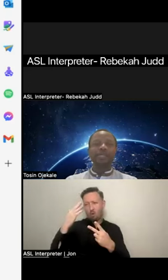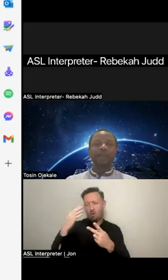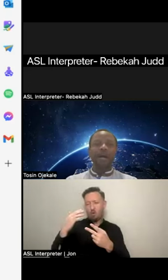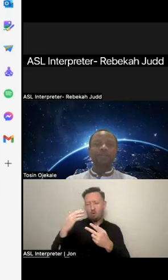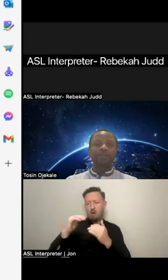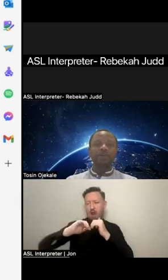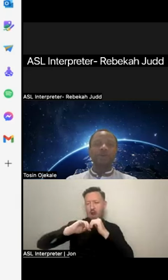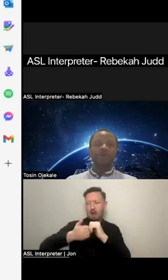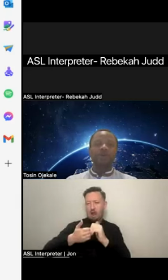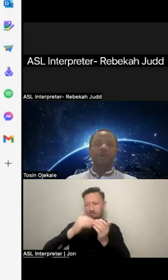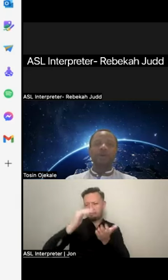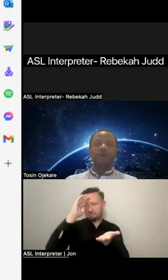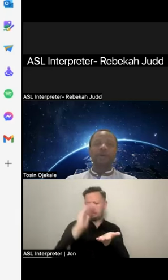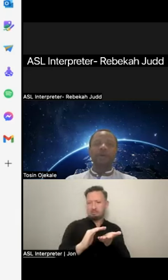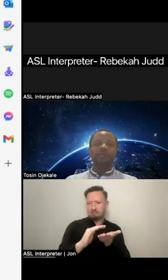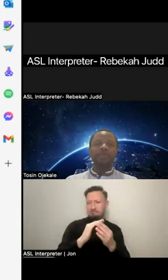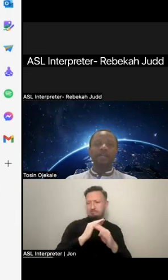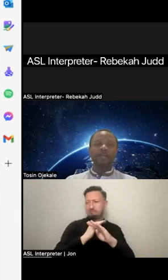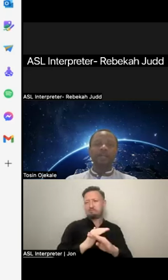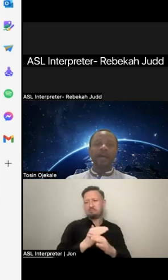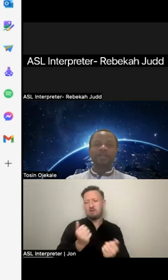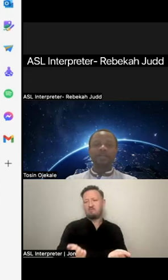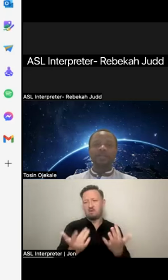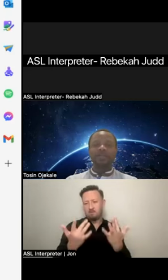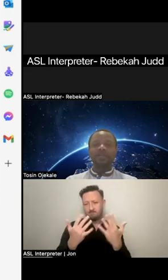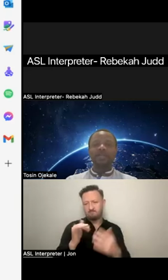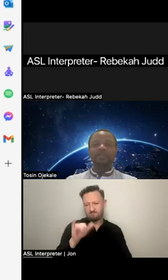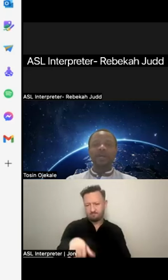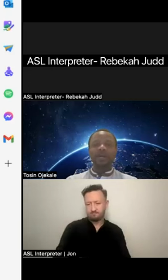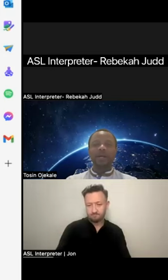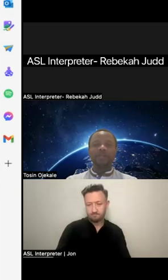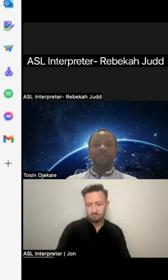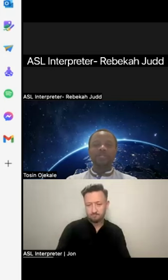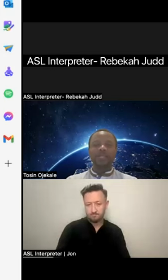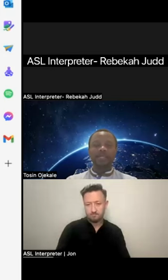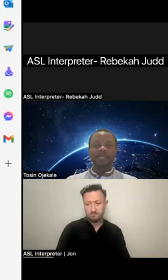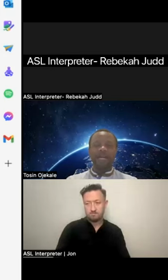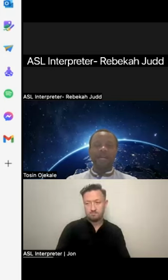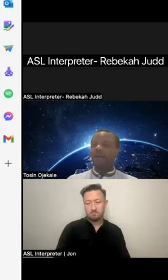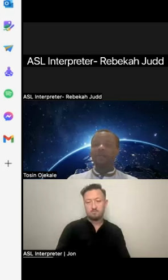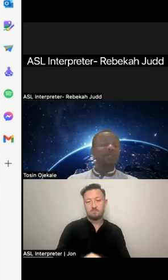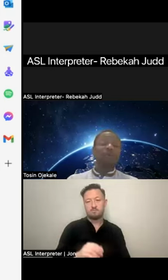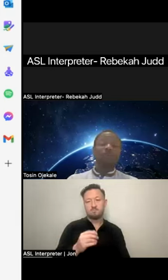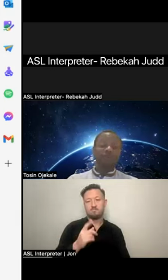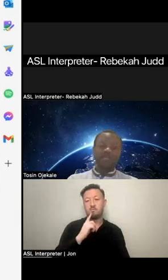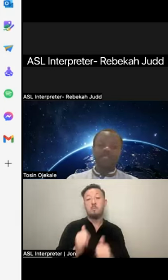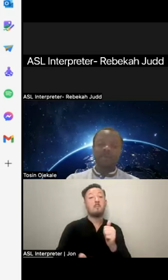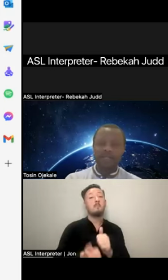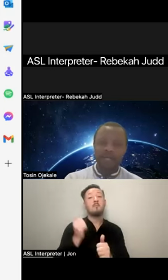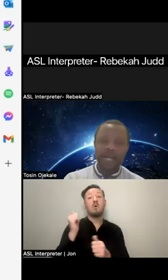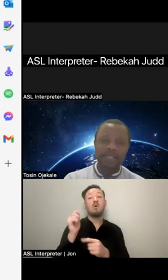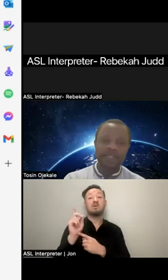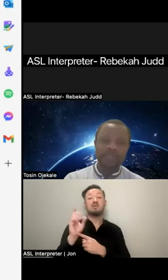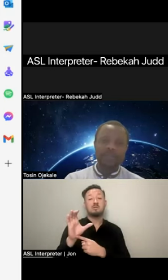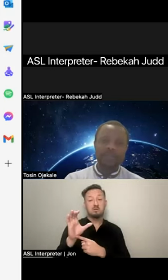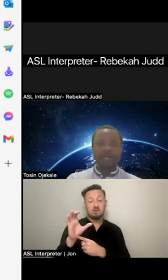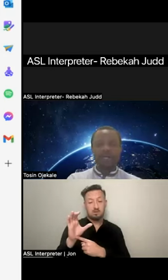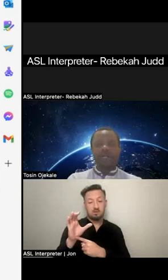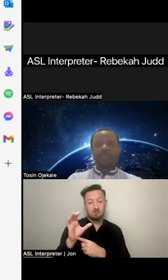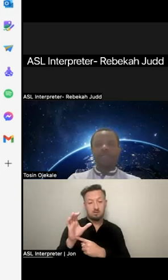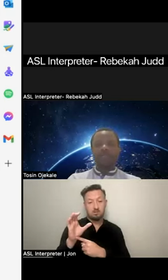the amount of risk factors in most data center environments or most enterprise